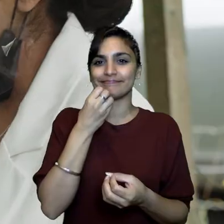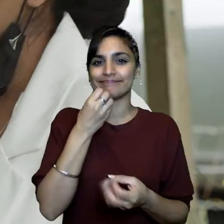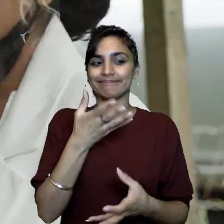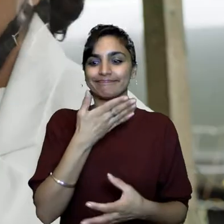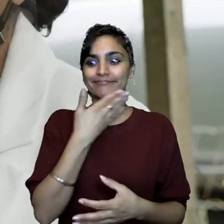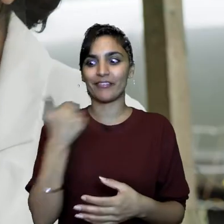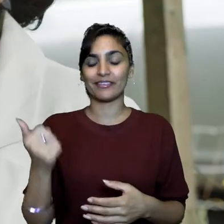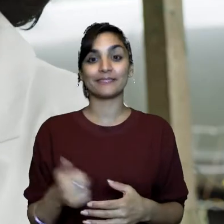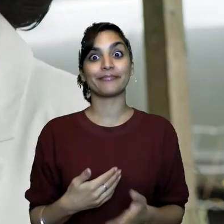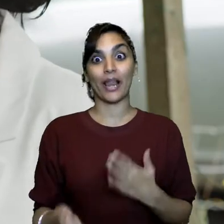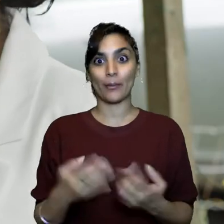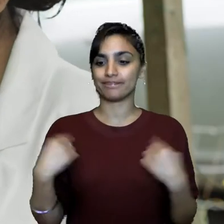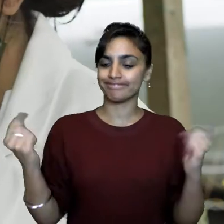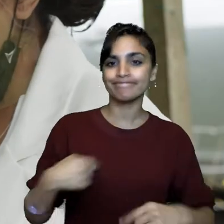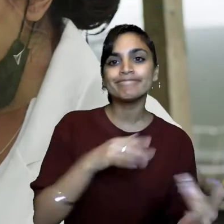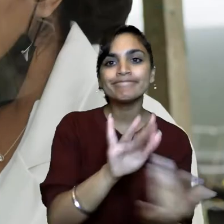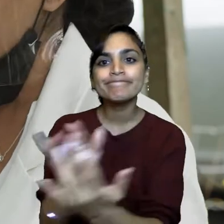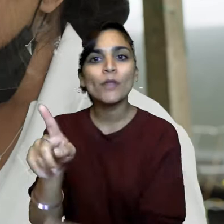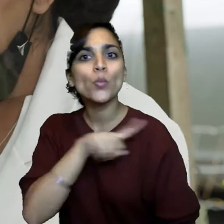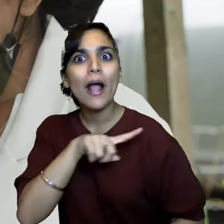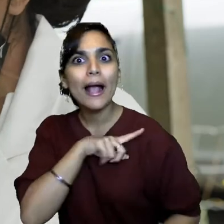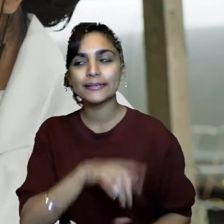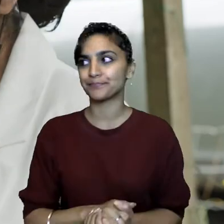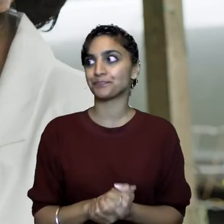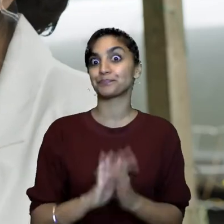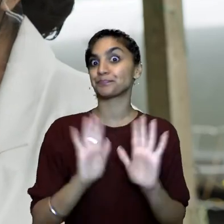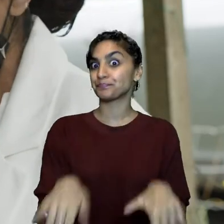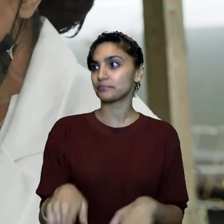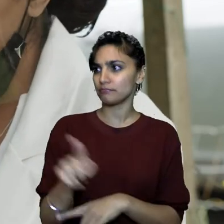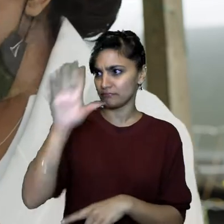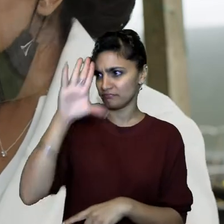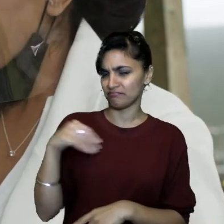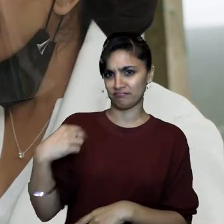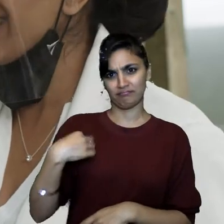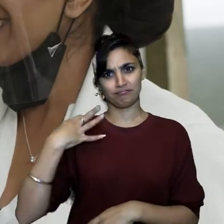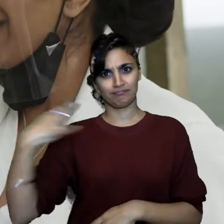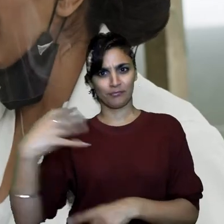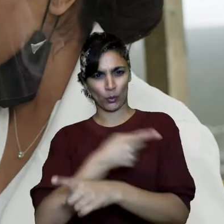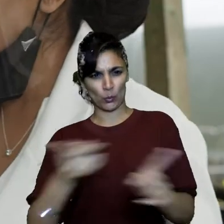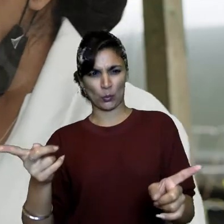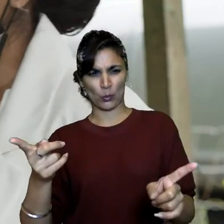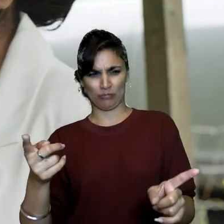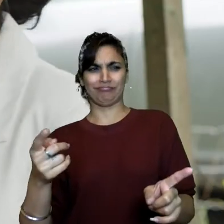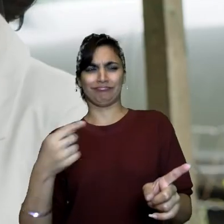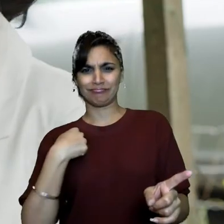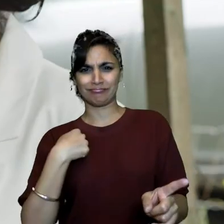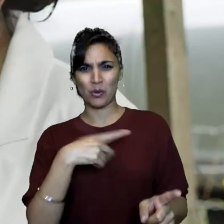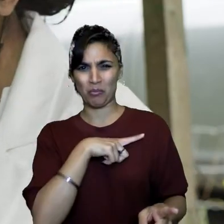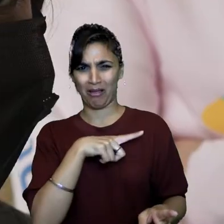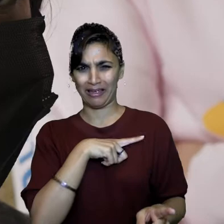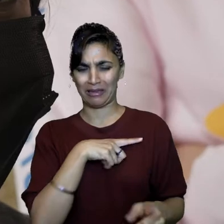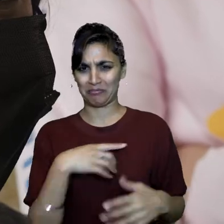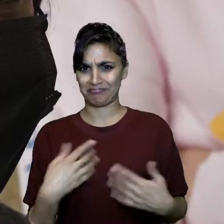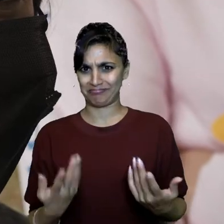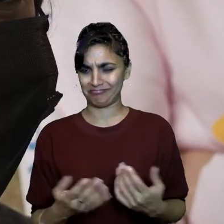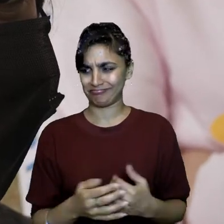I'm reaching out to you lot because apparently I'm the best spokesperson and I can't seem to think why.